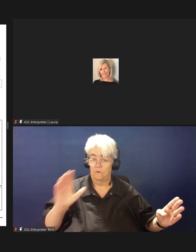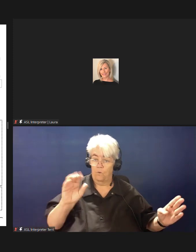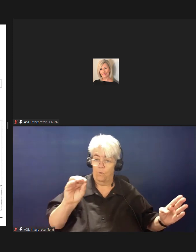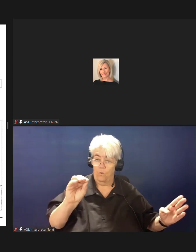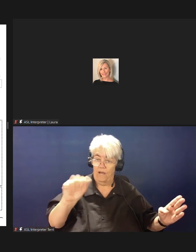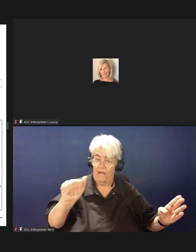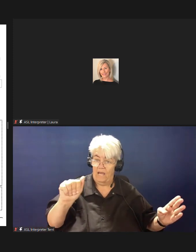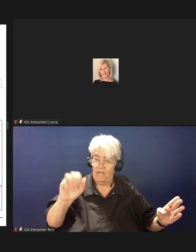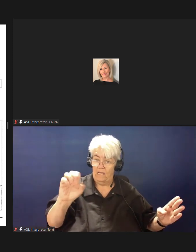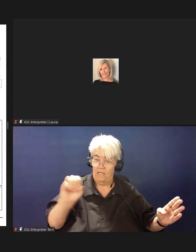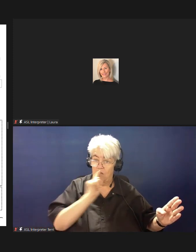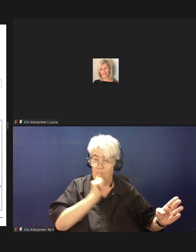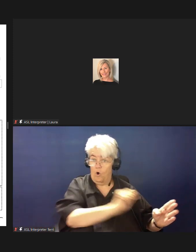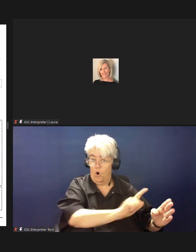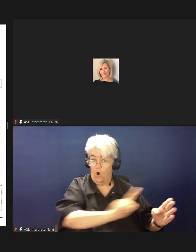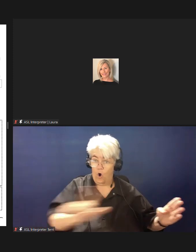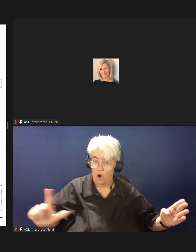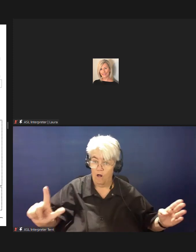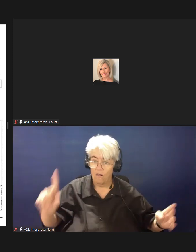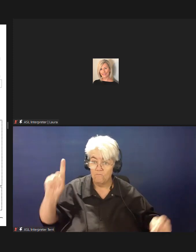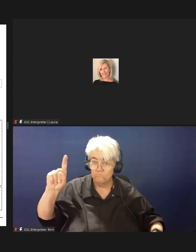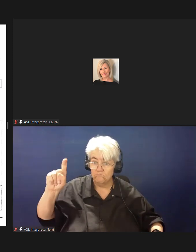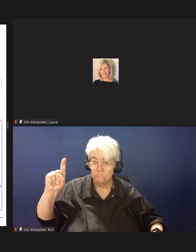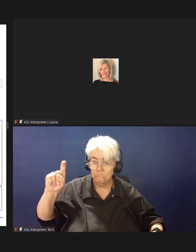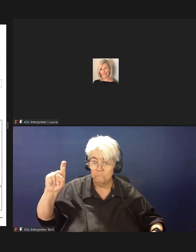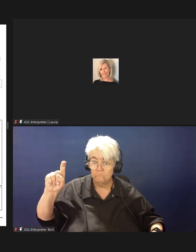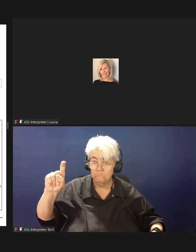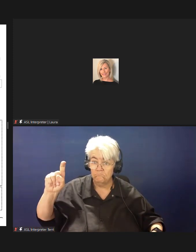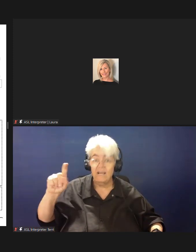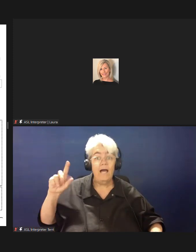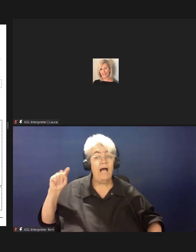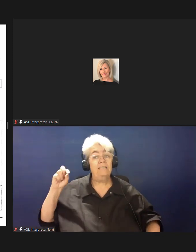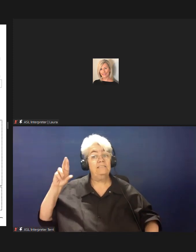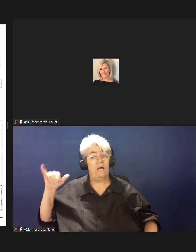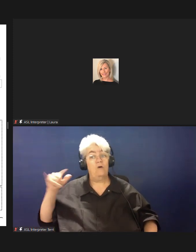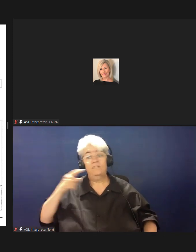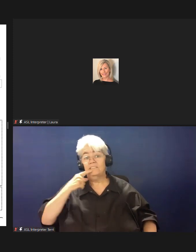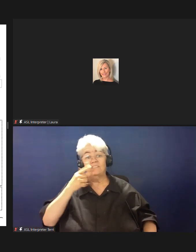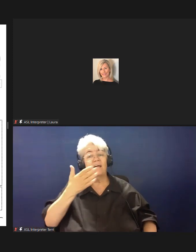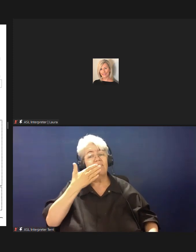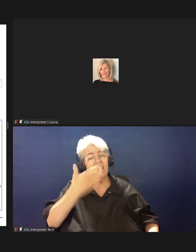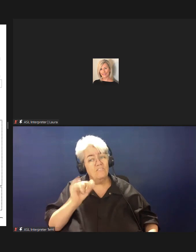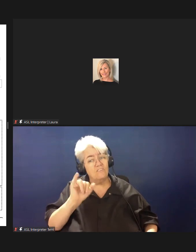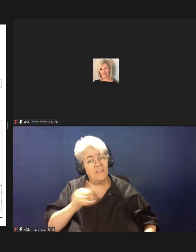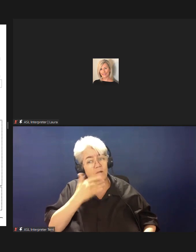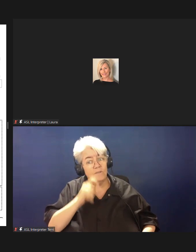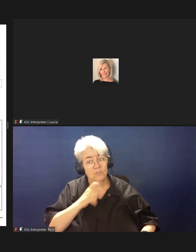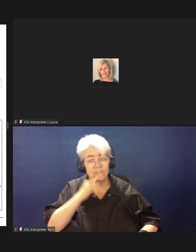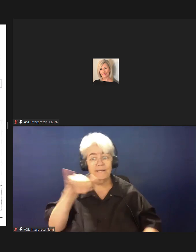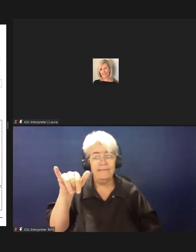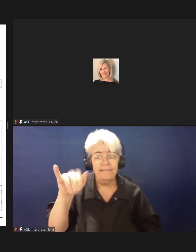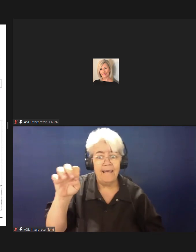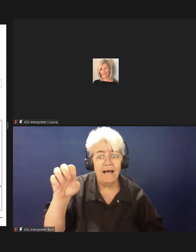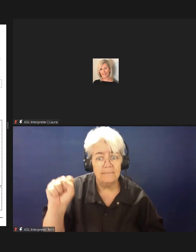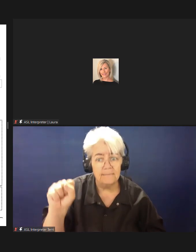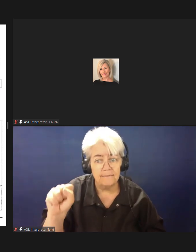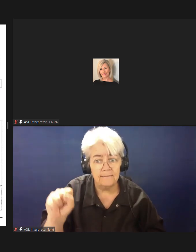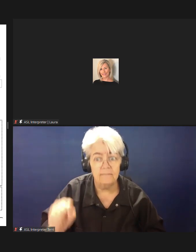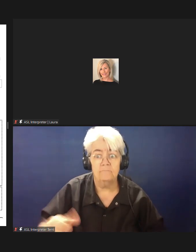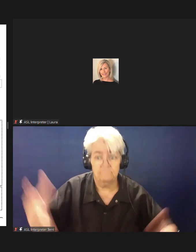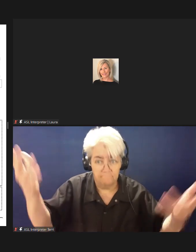for everybody? Terry, you want to clarify that? Yeah, thank you for that question. Absolutely, you can.